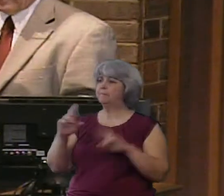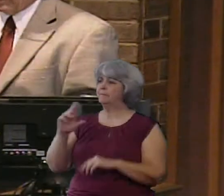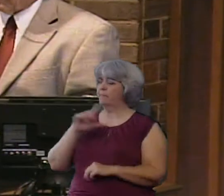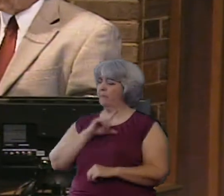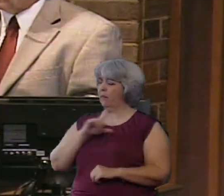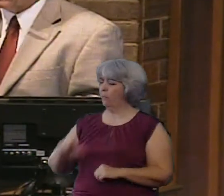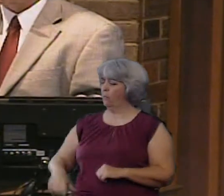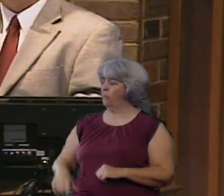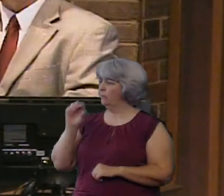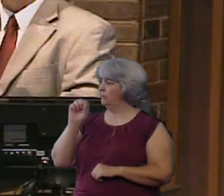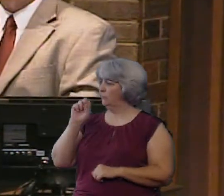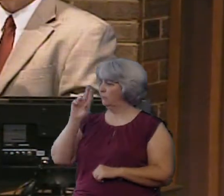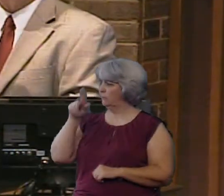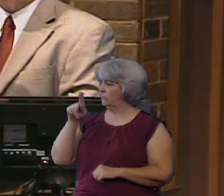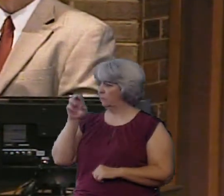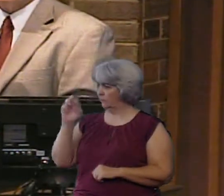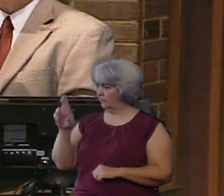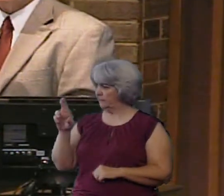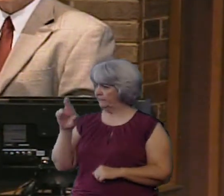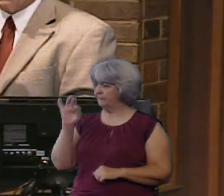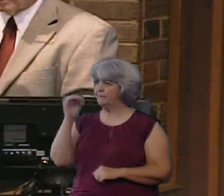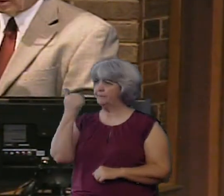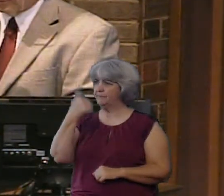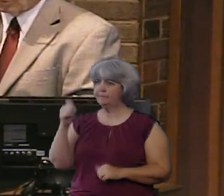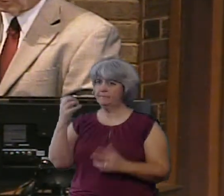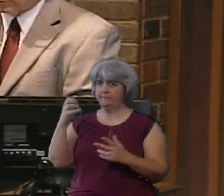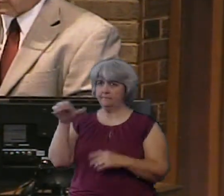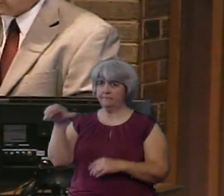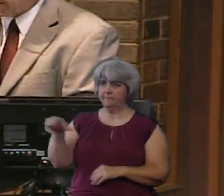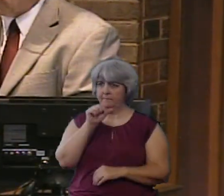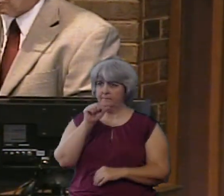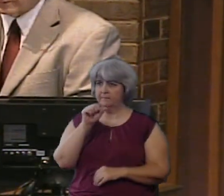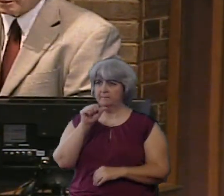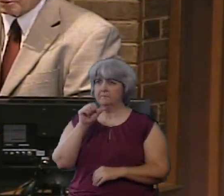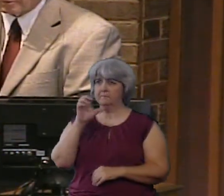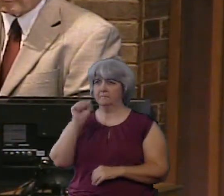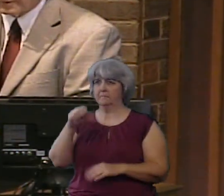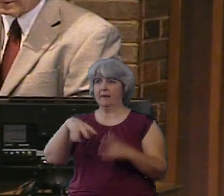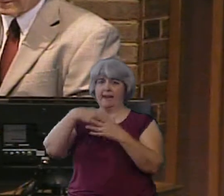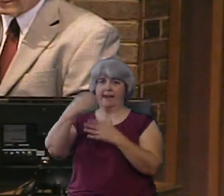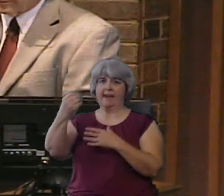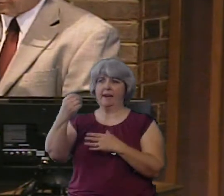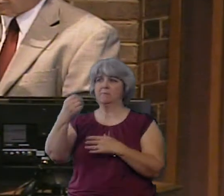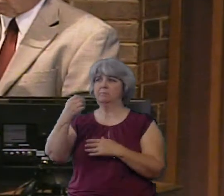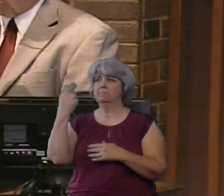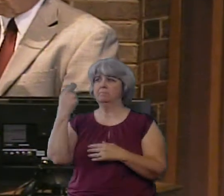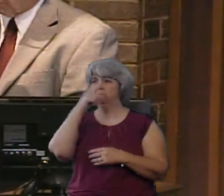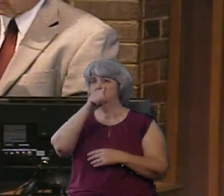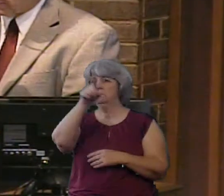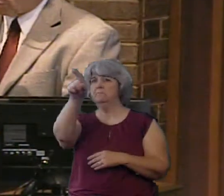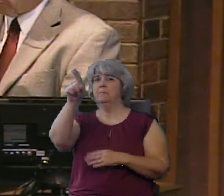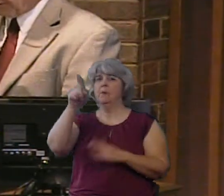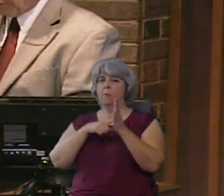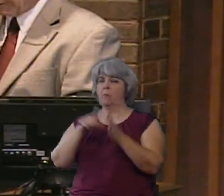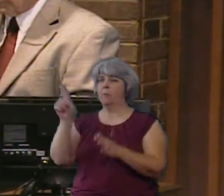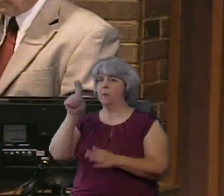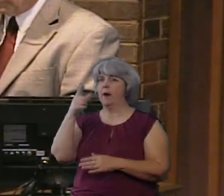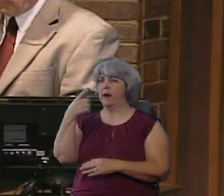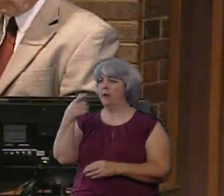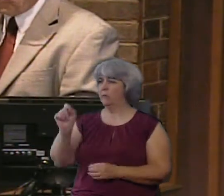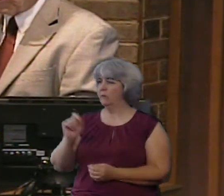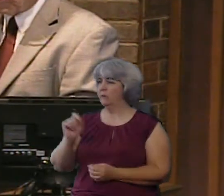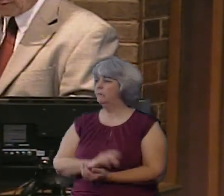this evening. If you'd like to partake of it, anyone, feel free to go to the foyer at this time. You'll be served, or shown where you can be served anyway.